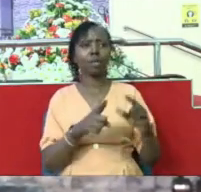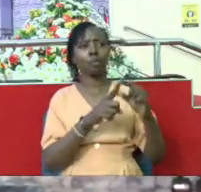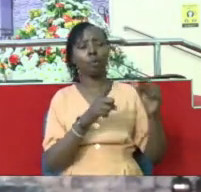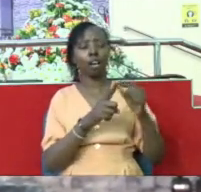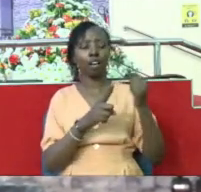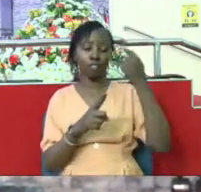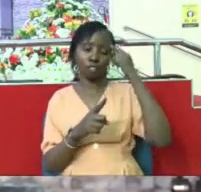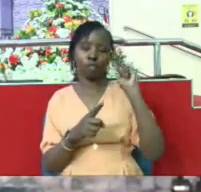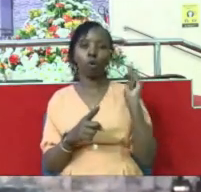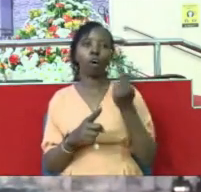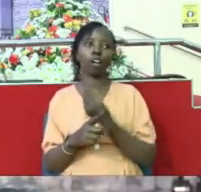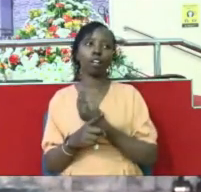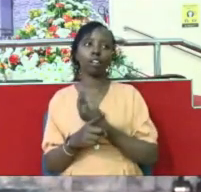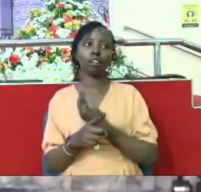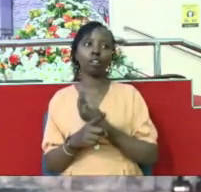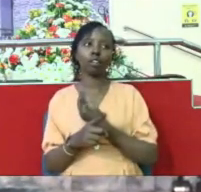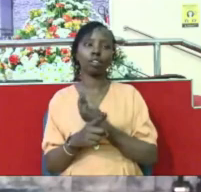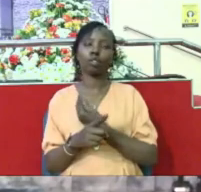He starts by giving an example.